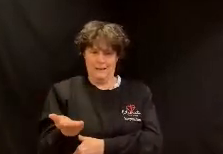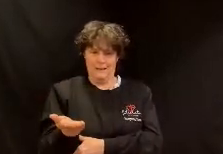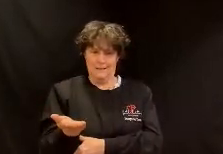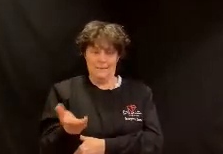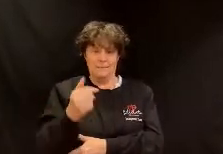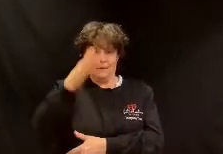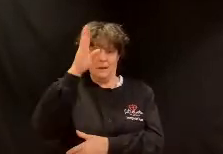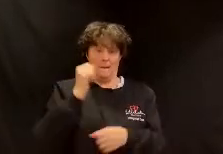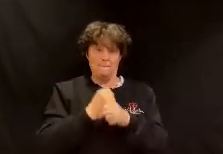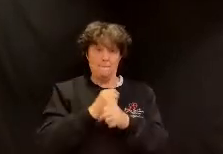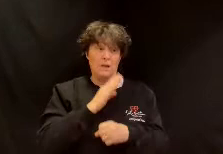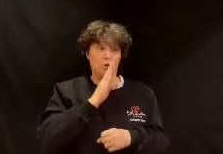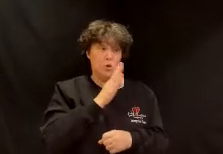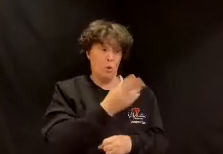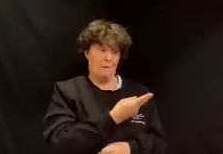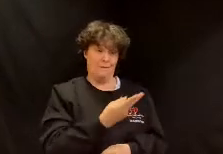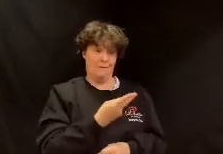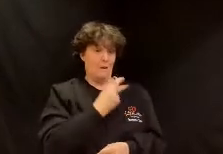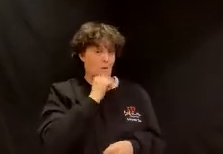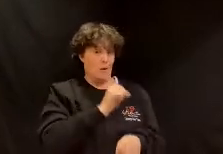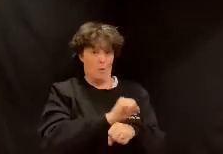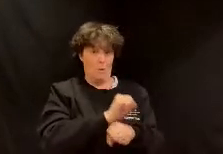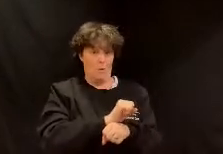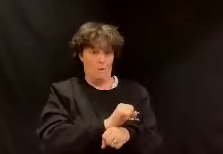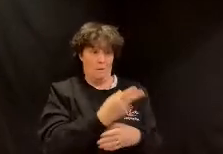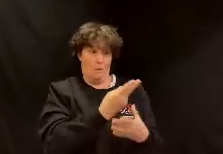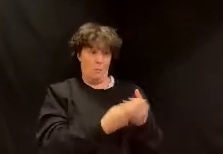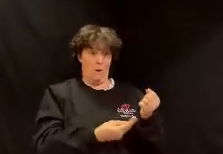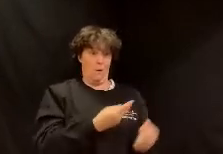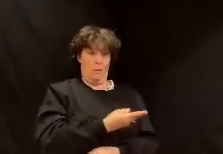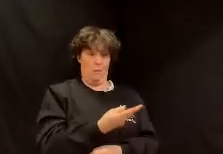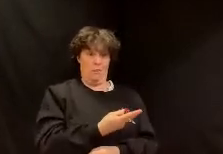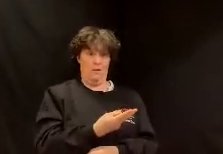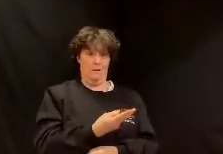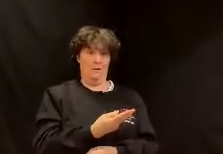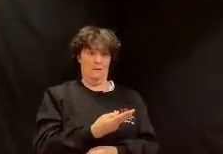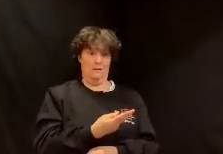God made sure they weren't working, both of them.